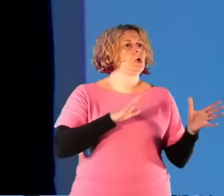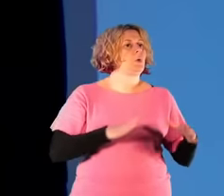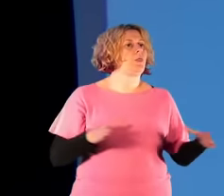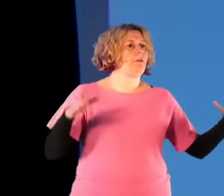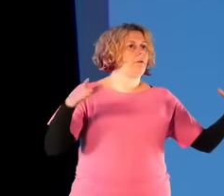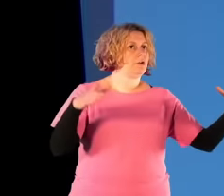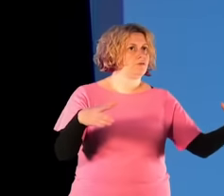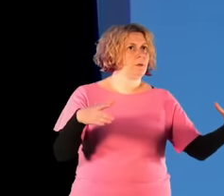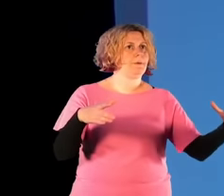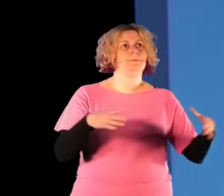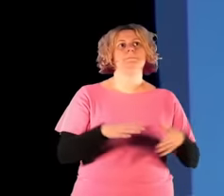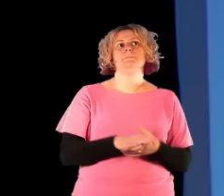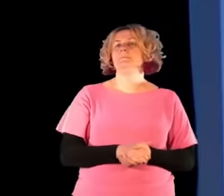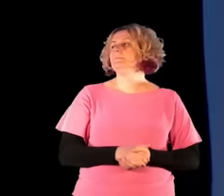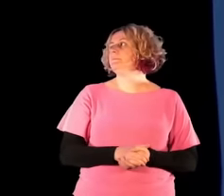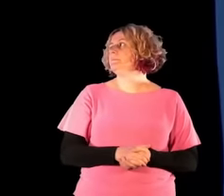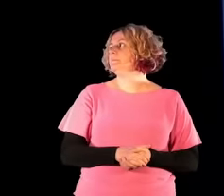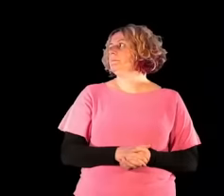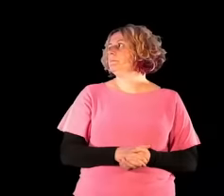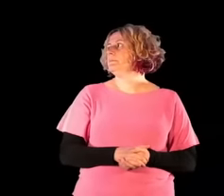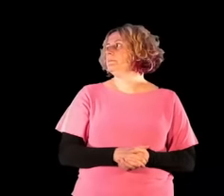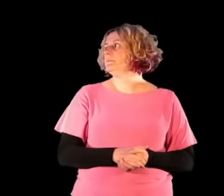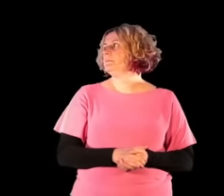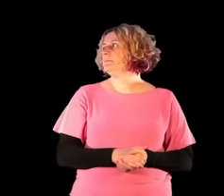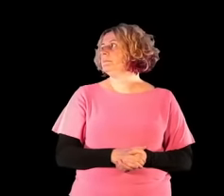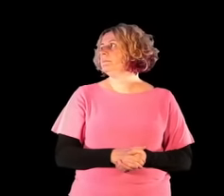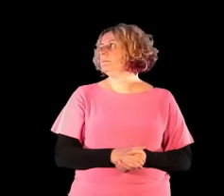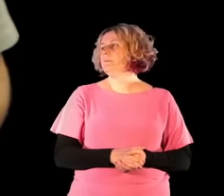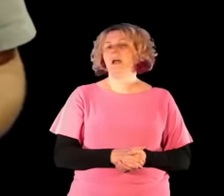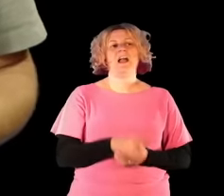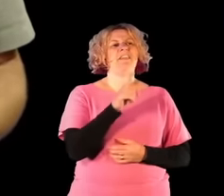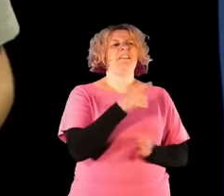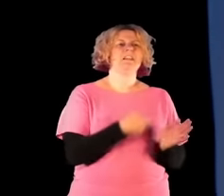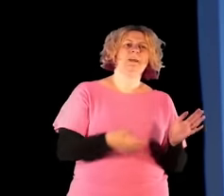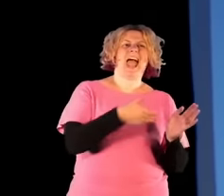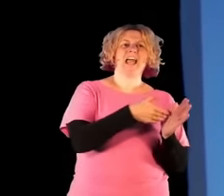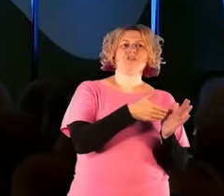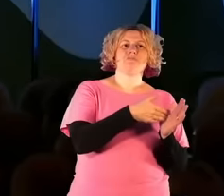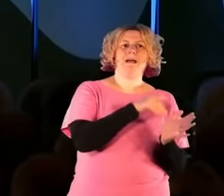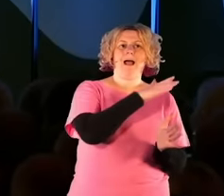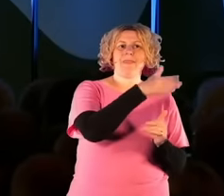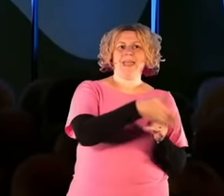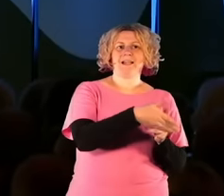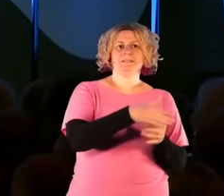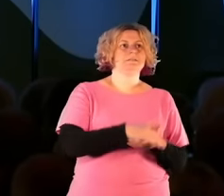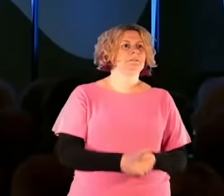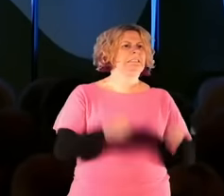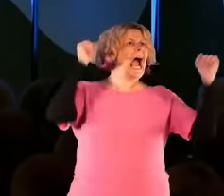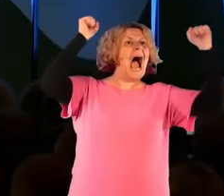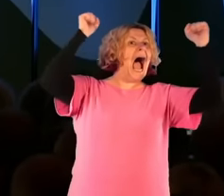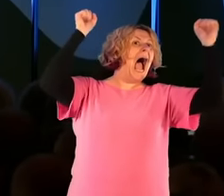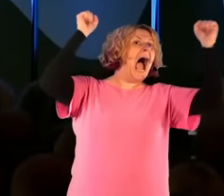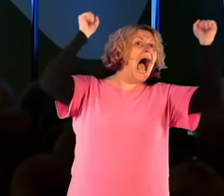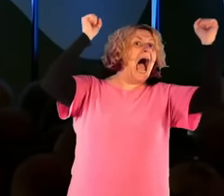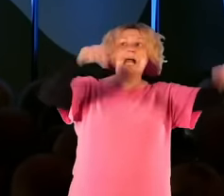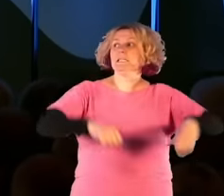them, and then he's got some people to help him do a bit more. Thanks, Anna.